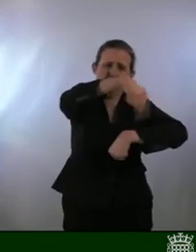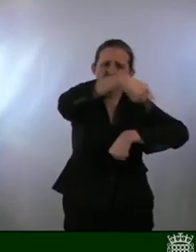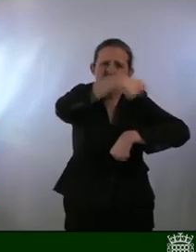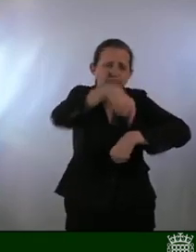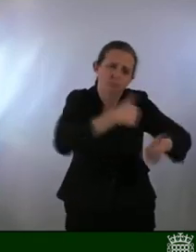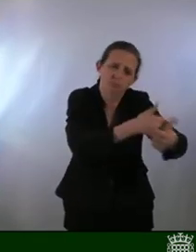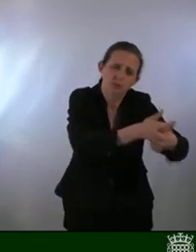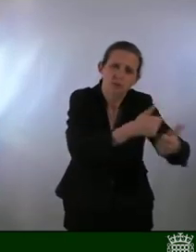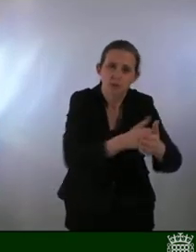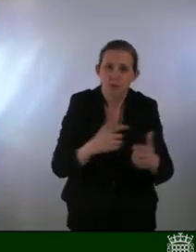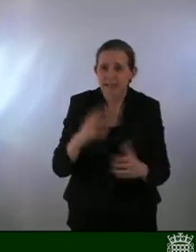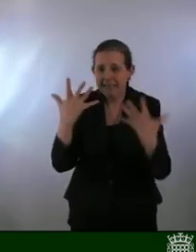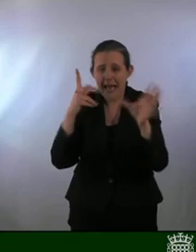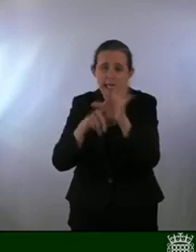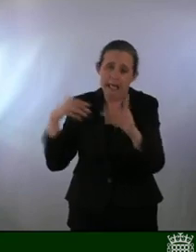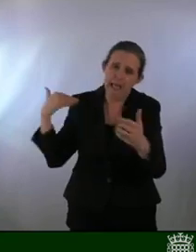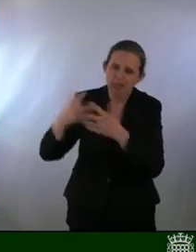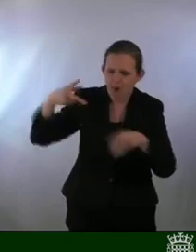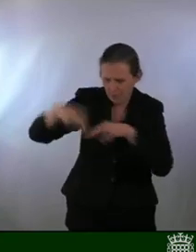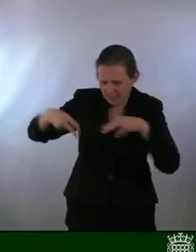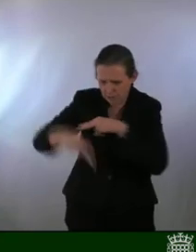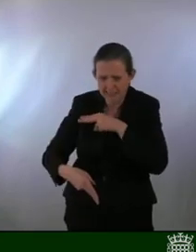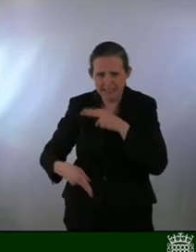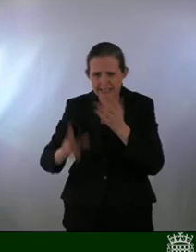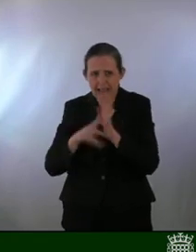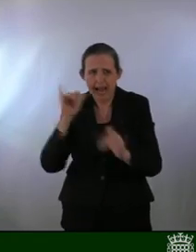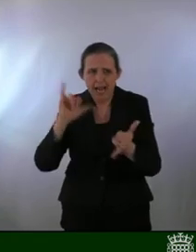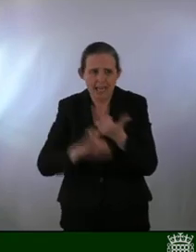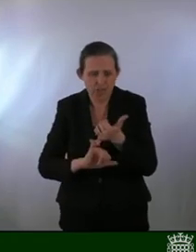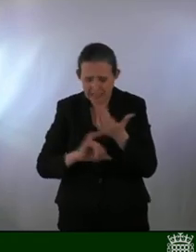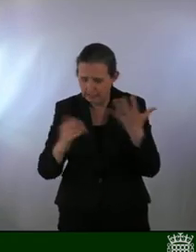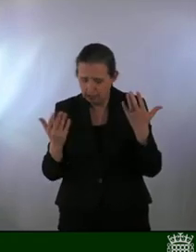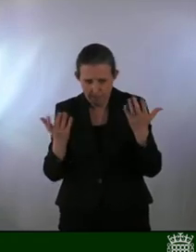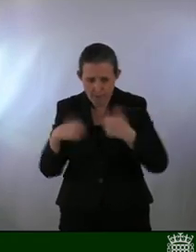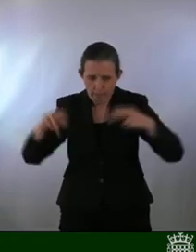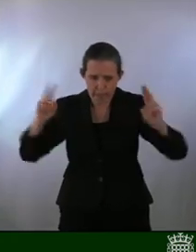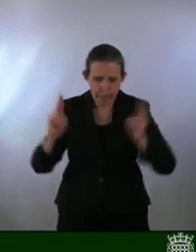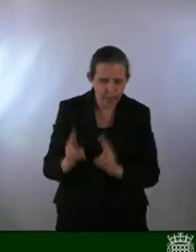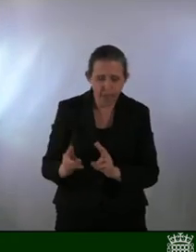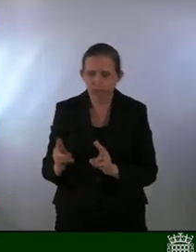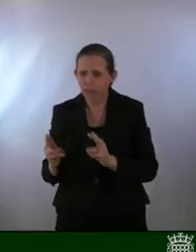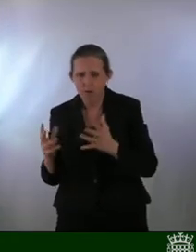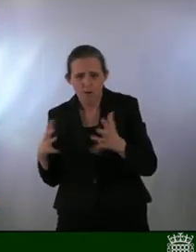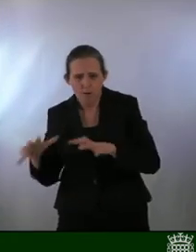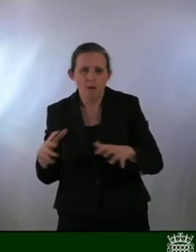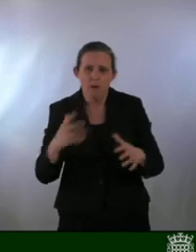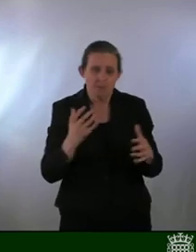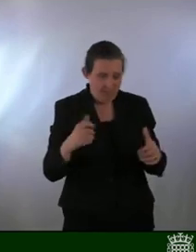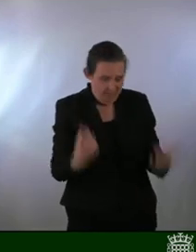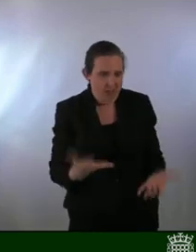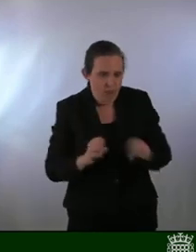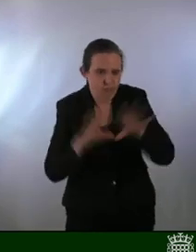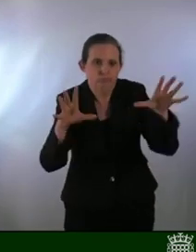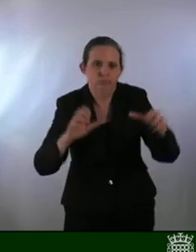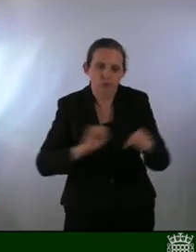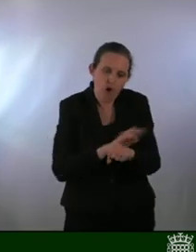our NHS and public health were already at breaking point, even before the current coronavirus hit our communities.